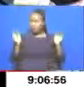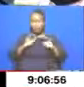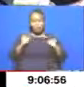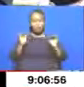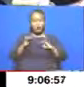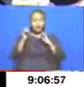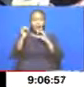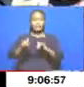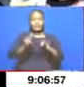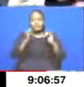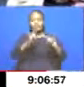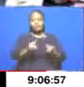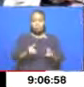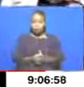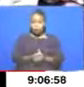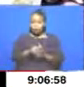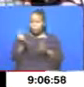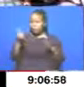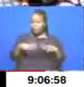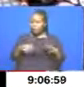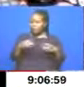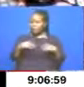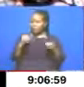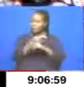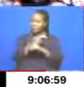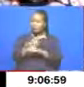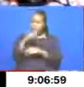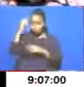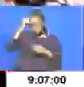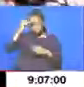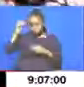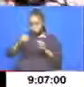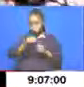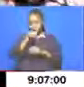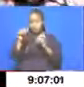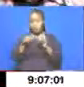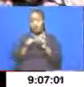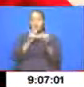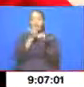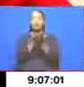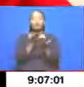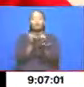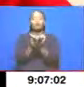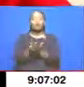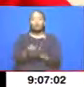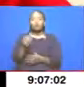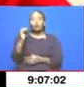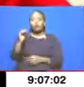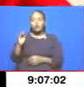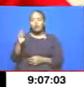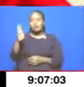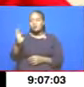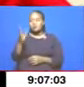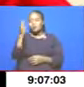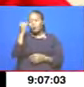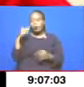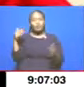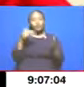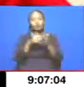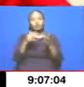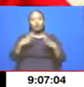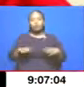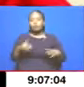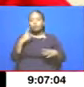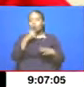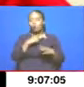Others raising divergent opinions on the proposals by the Independent Electoral Boundaries Commission to lock out those who lose in nomination